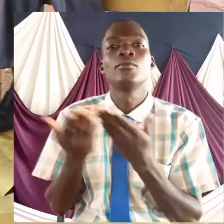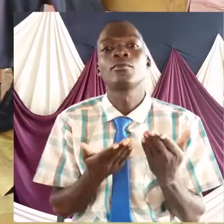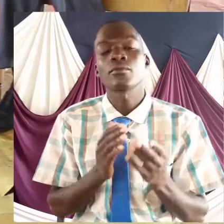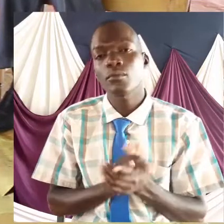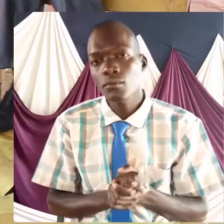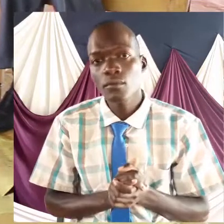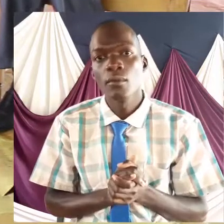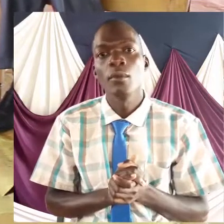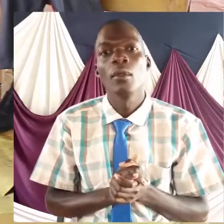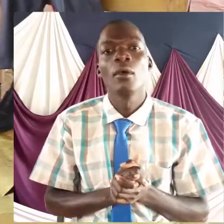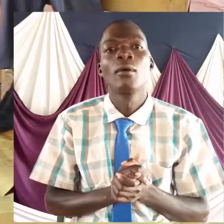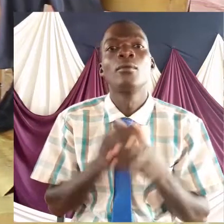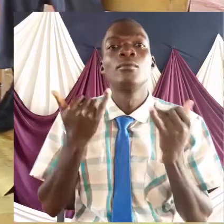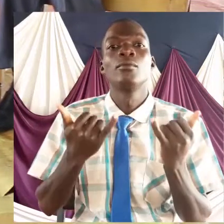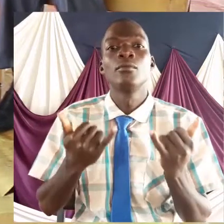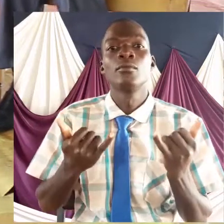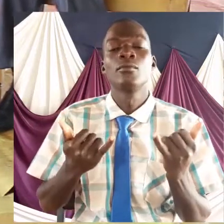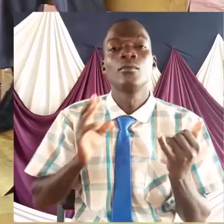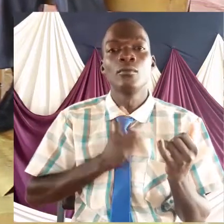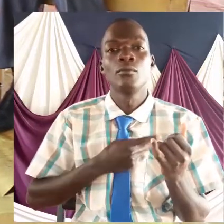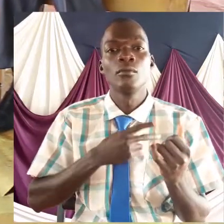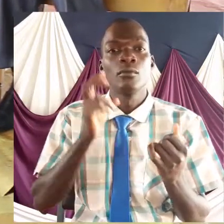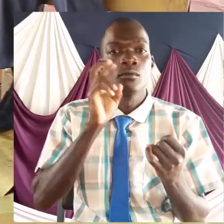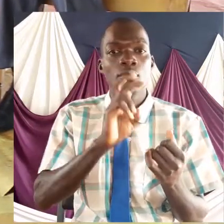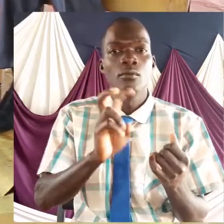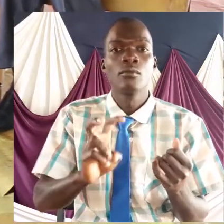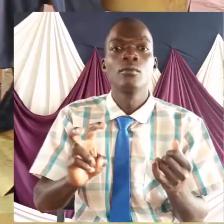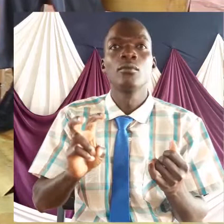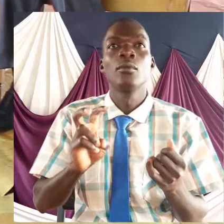Today we are looking at the Bible and prophecy.